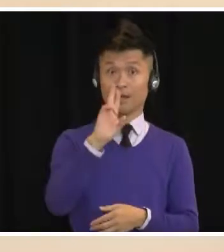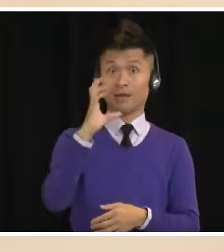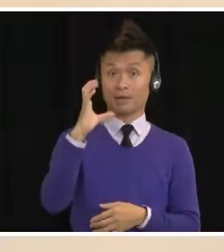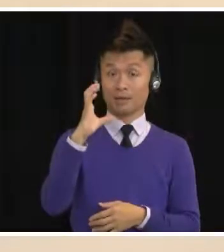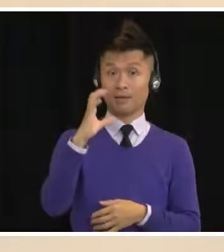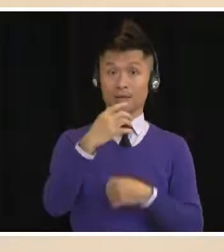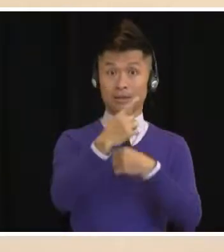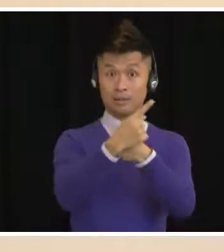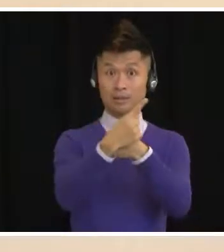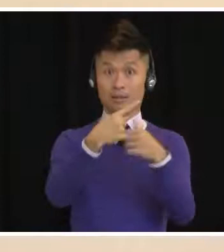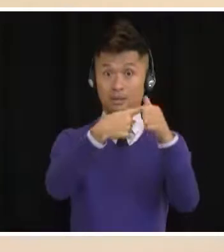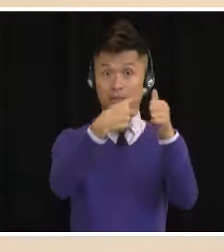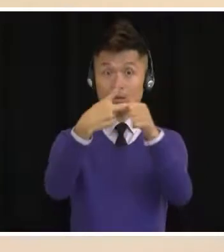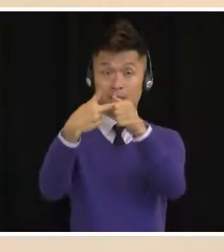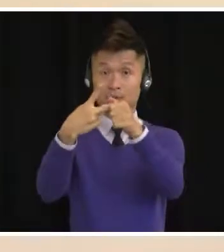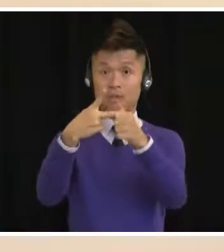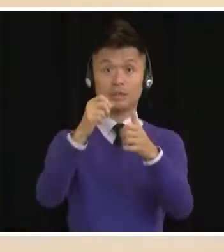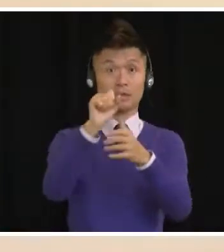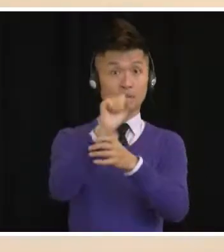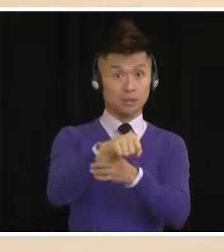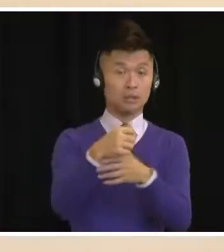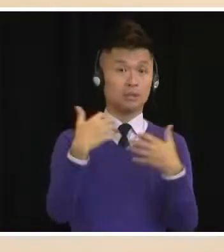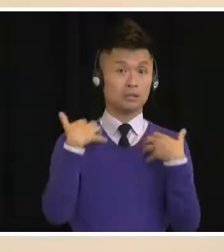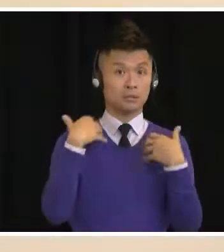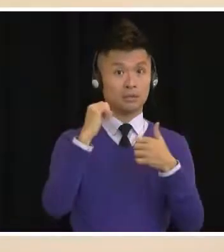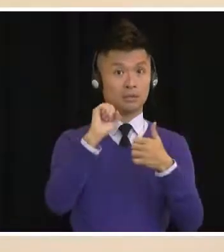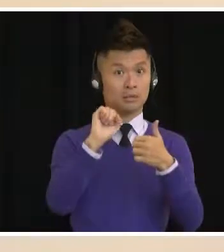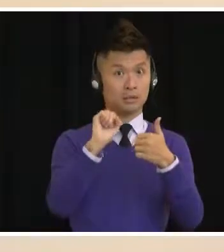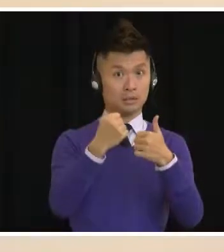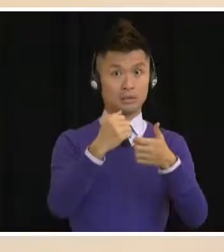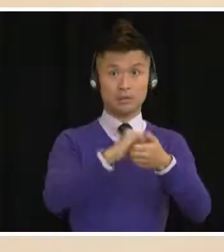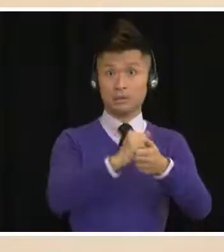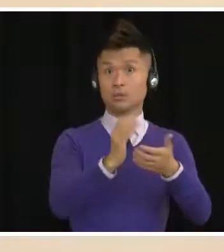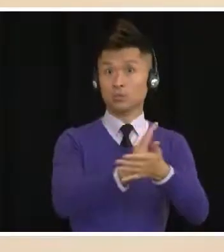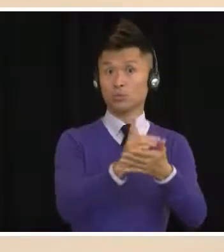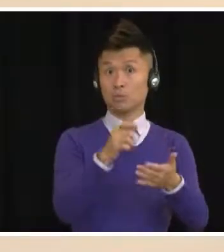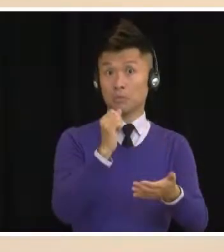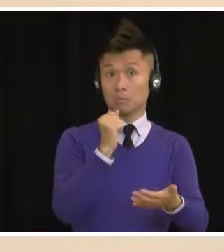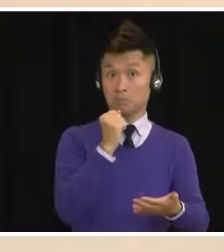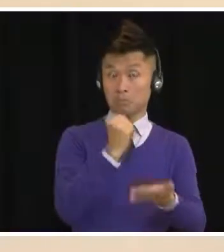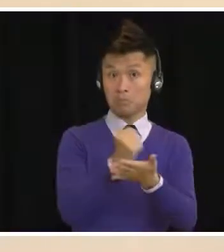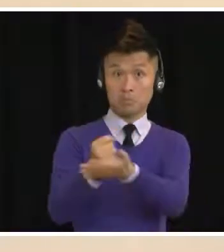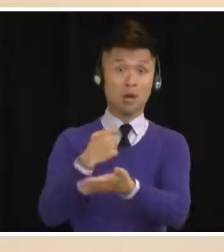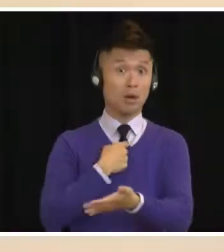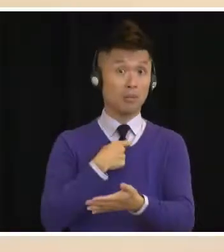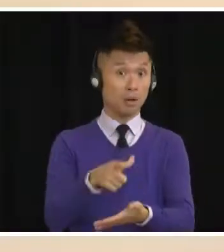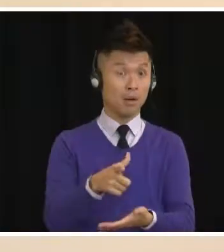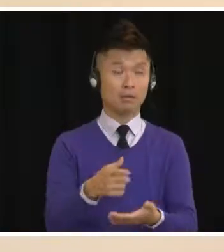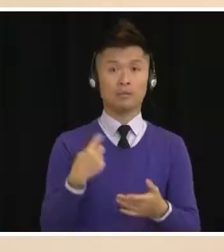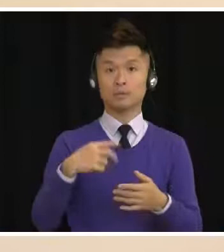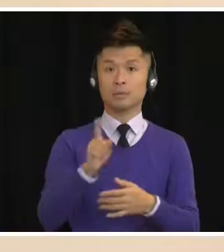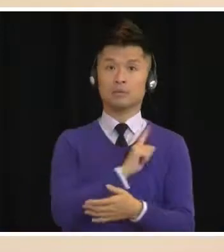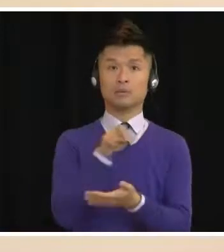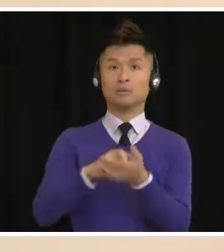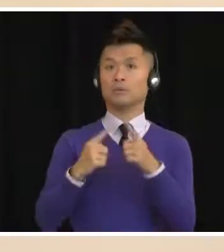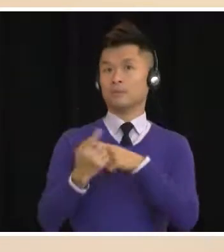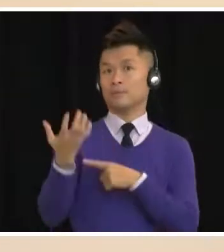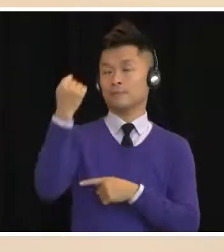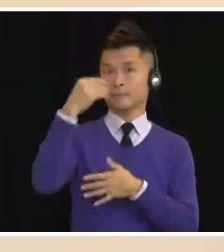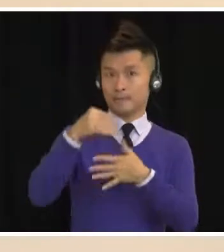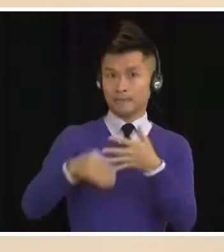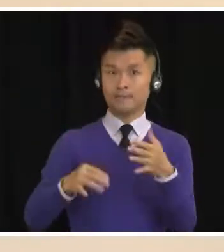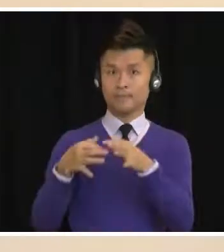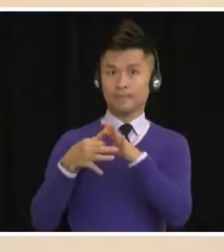The second question relates to an independent human rights mechanism. We're told that the